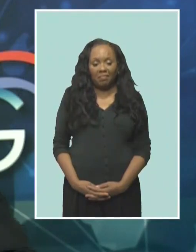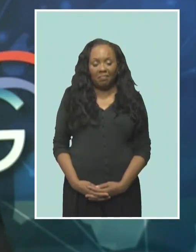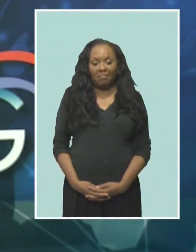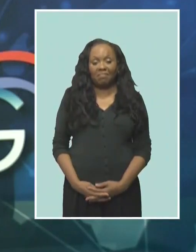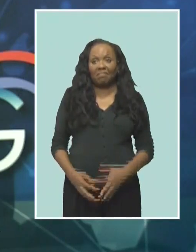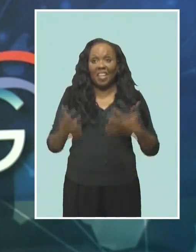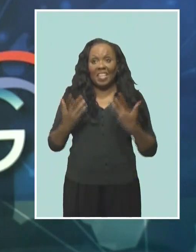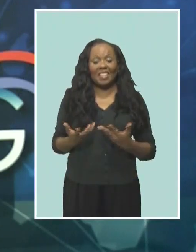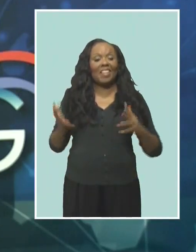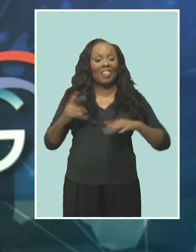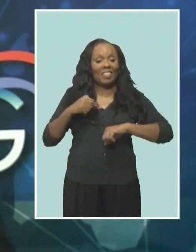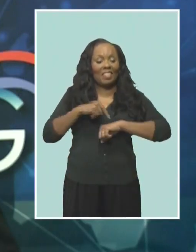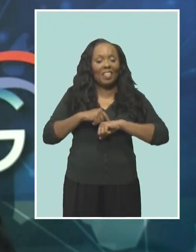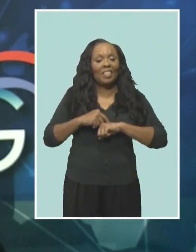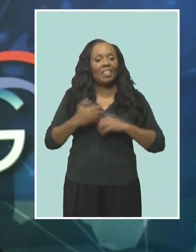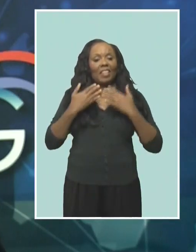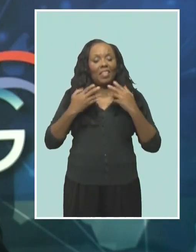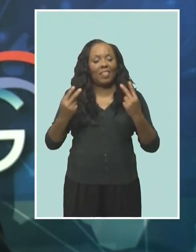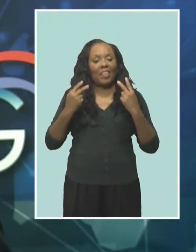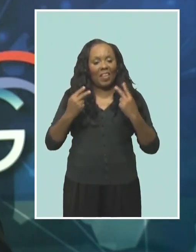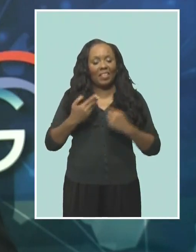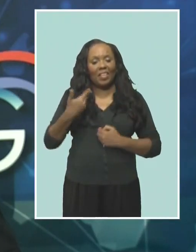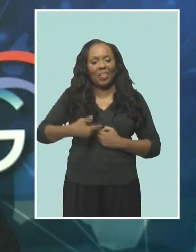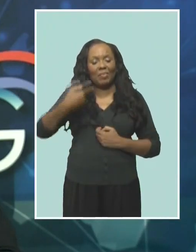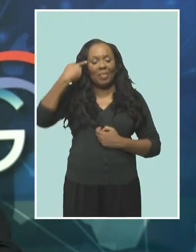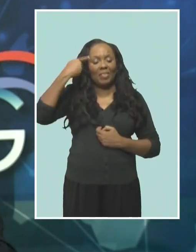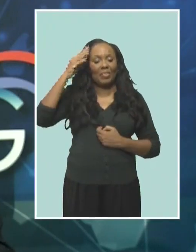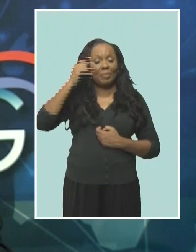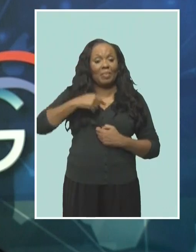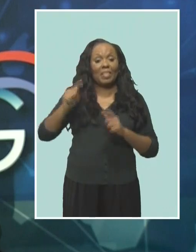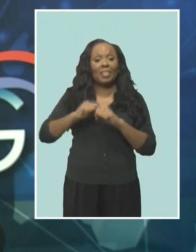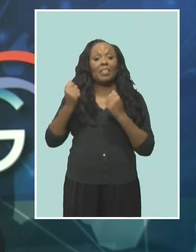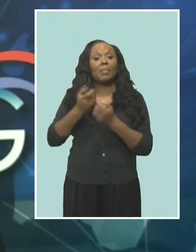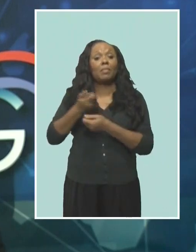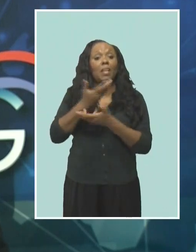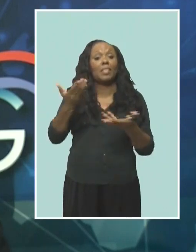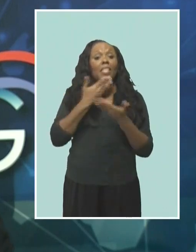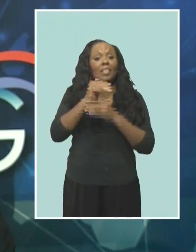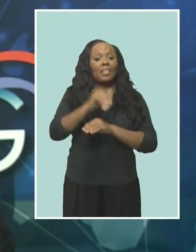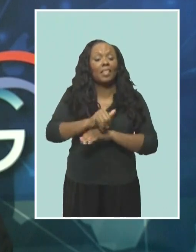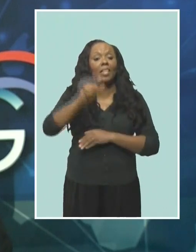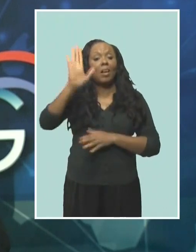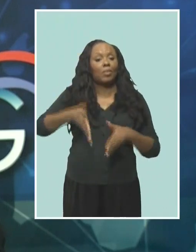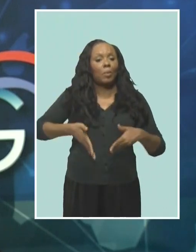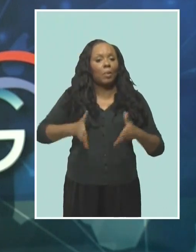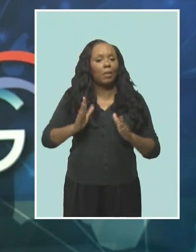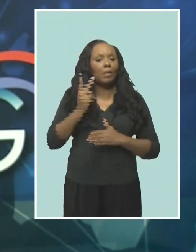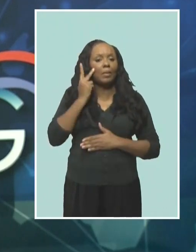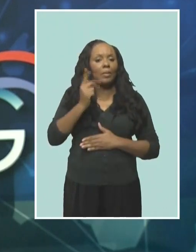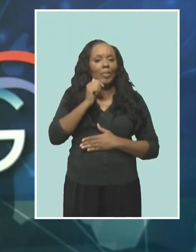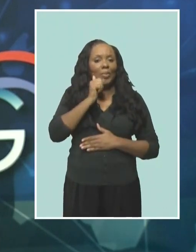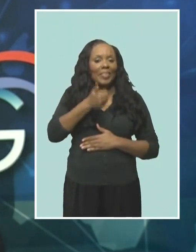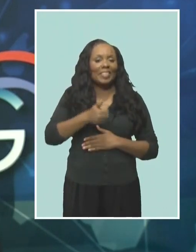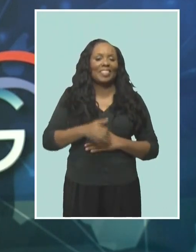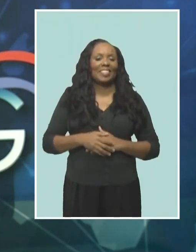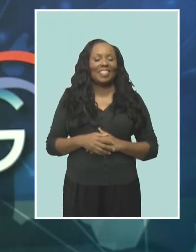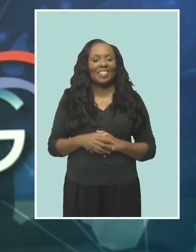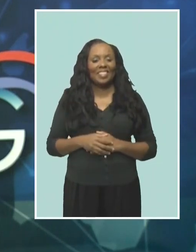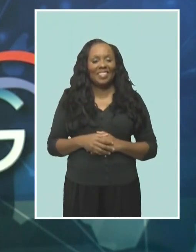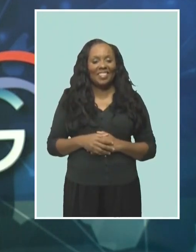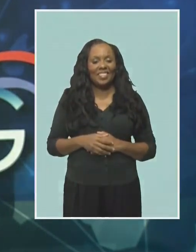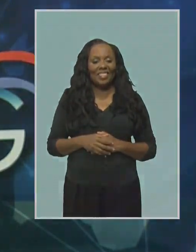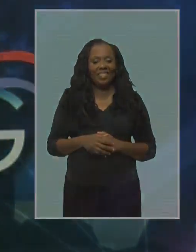Well, that's our time tonight. Thank you for spending it with us. I'm Pearson Bowen. For the crew, to all of you, good night. By God's will, we will see you tomorrow.